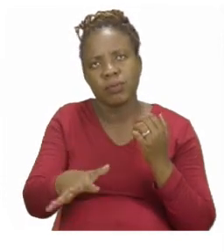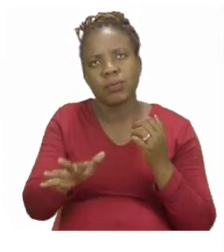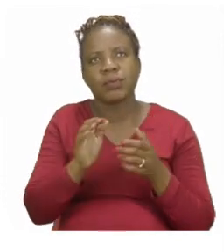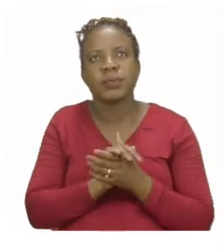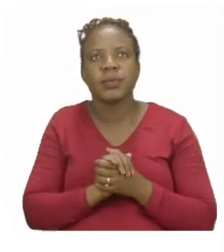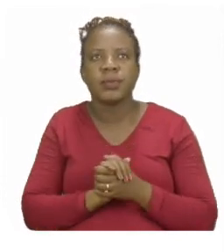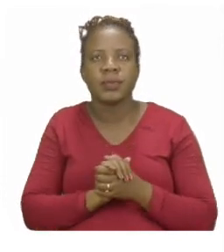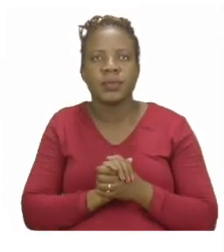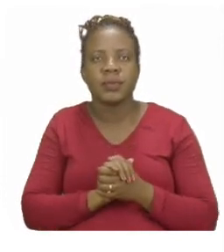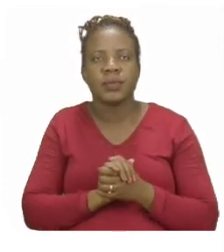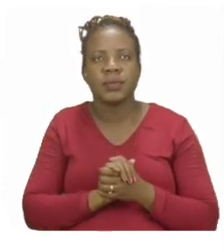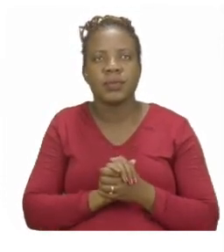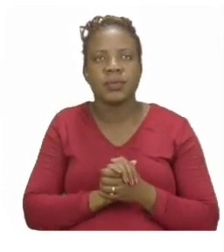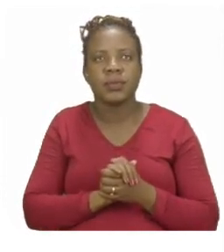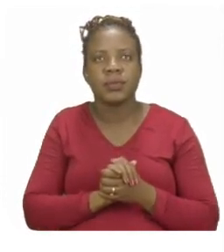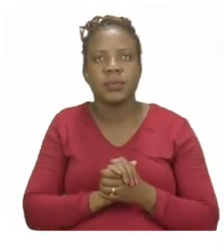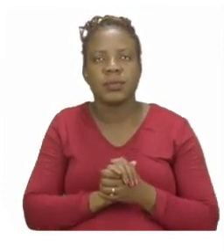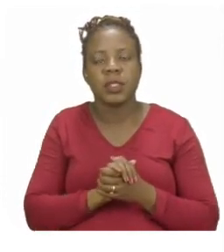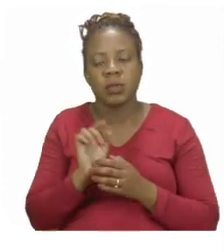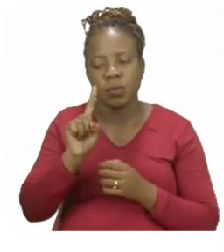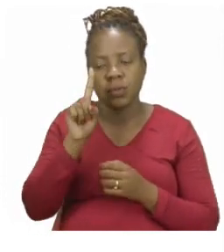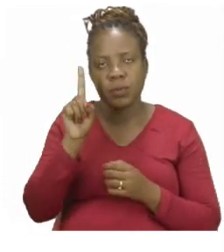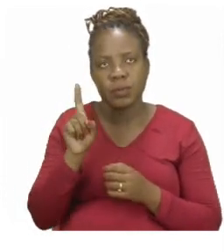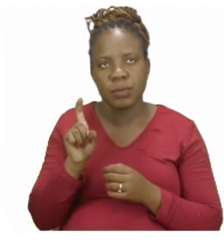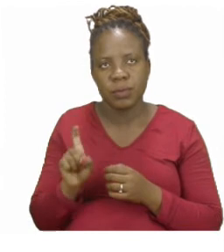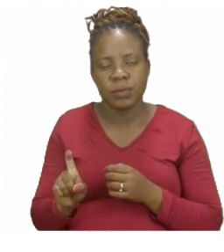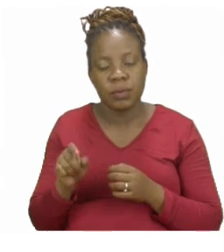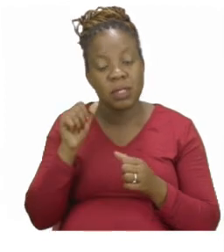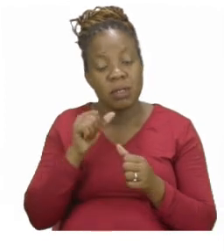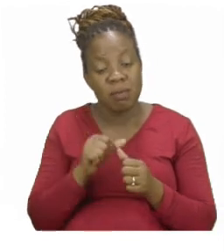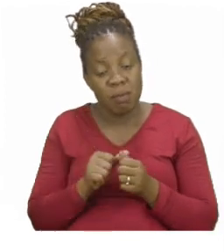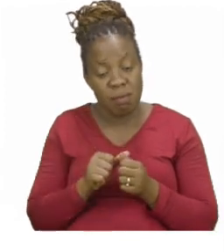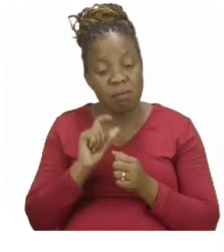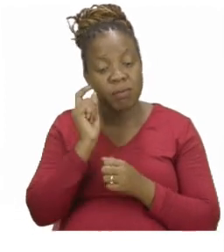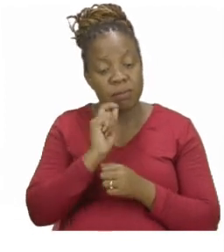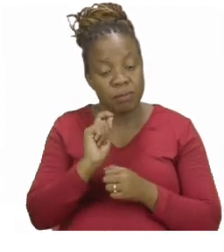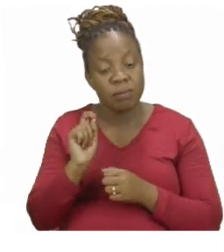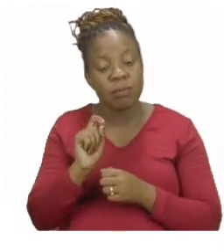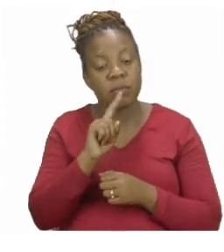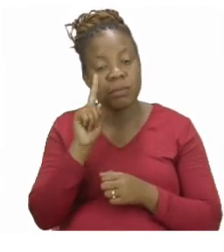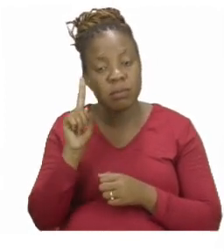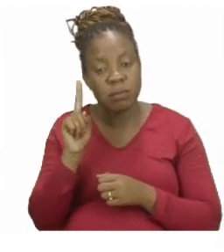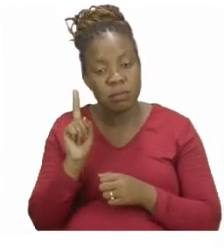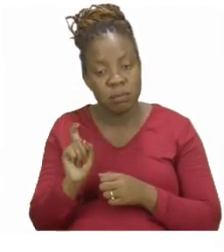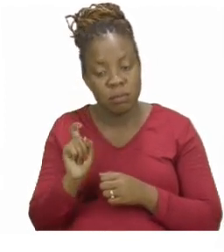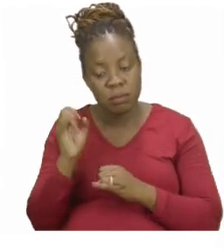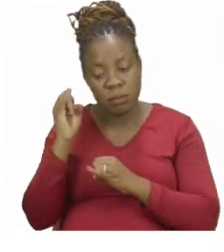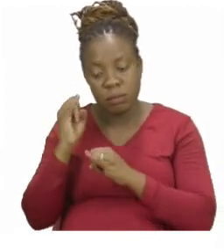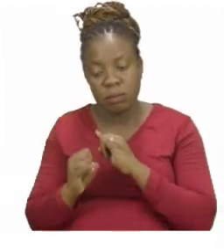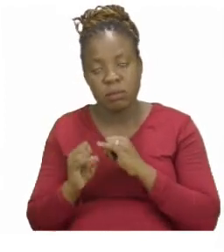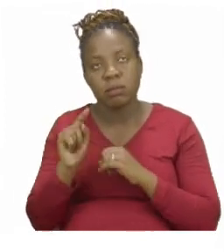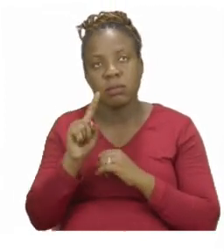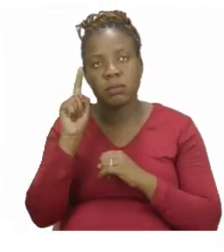end. Remember everyone, we are doing question words. So you have to construct your